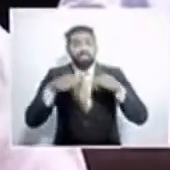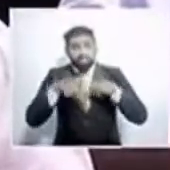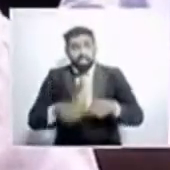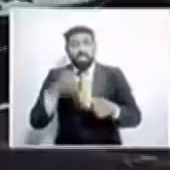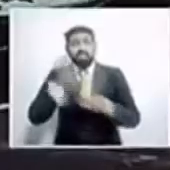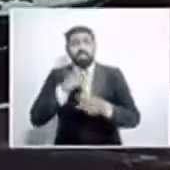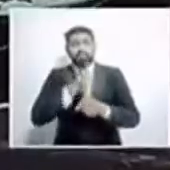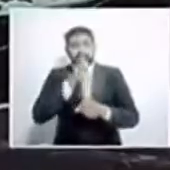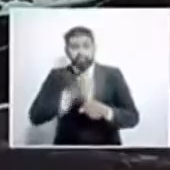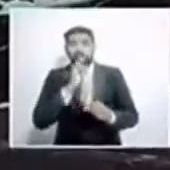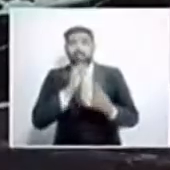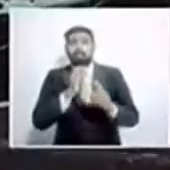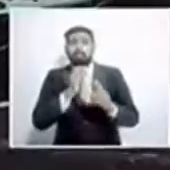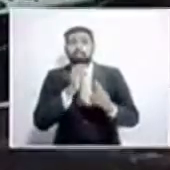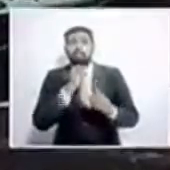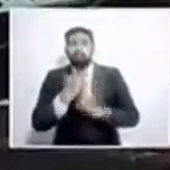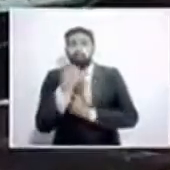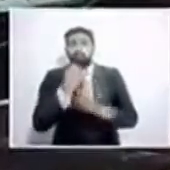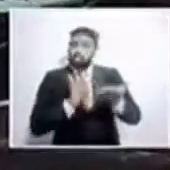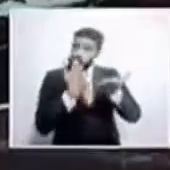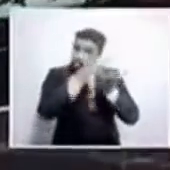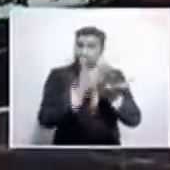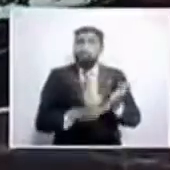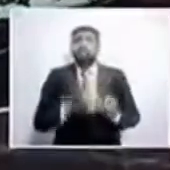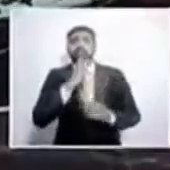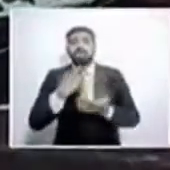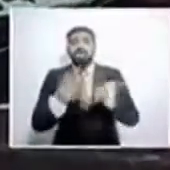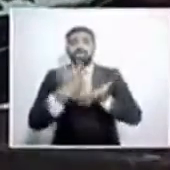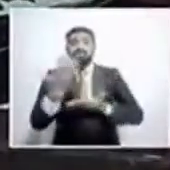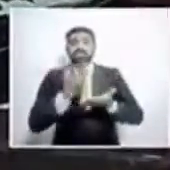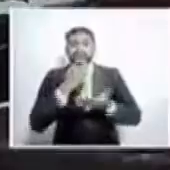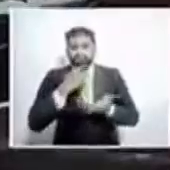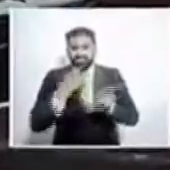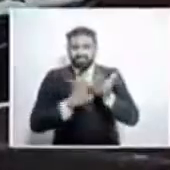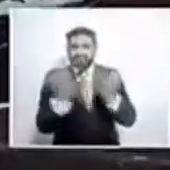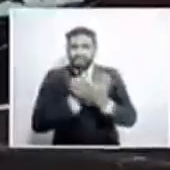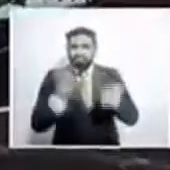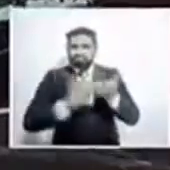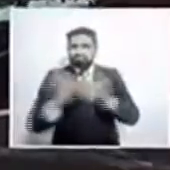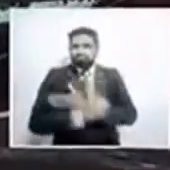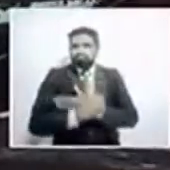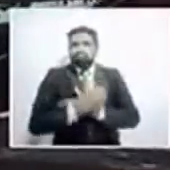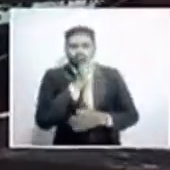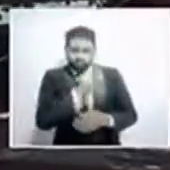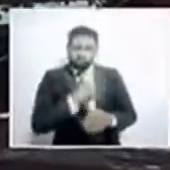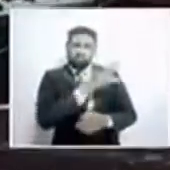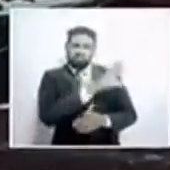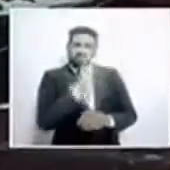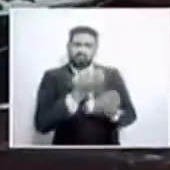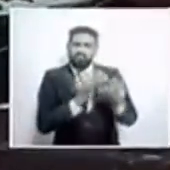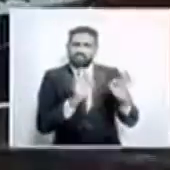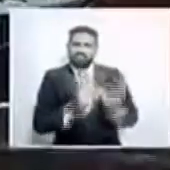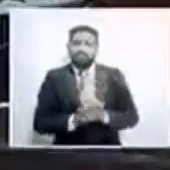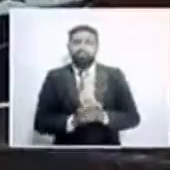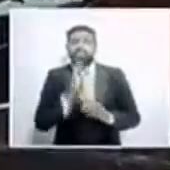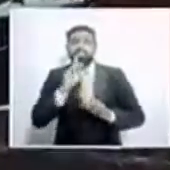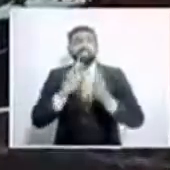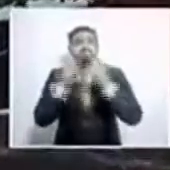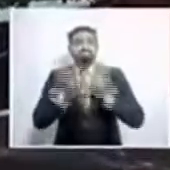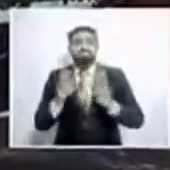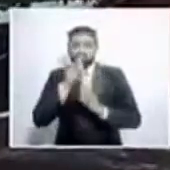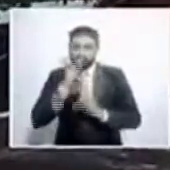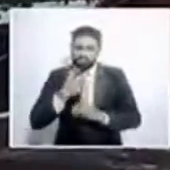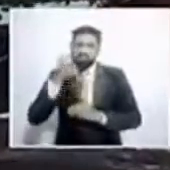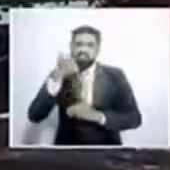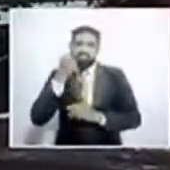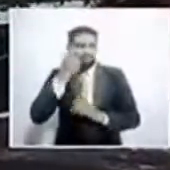Ranjan. The international community will surely do something against this injustice. Ranjan is doing quite all right now. We will continue our